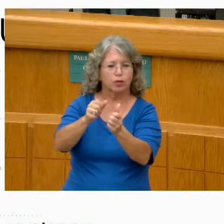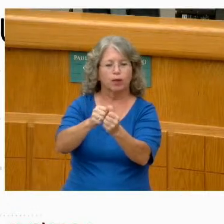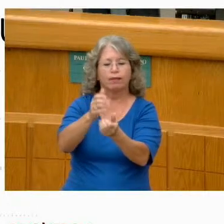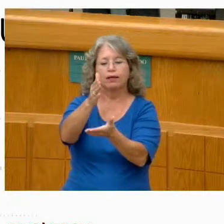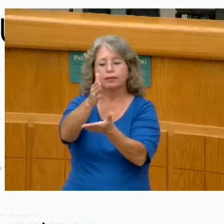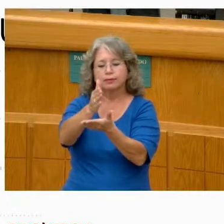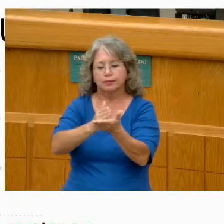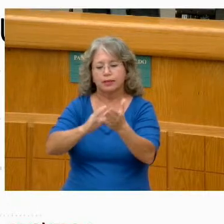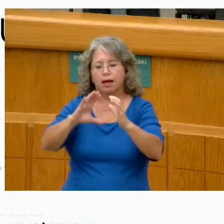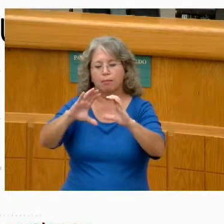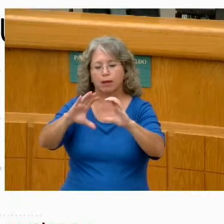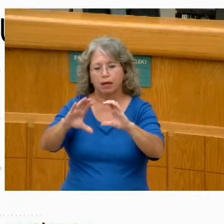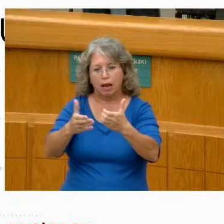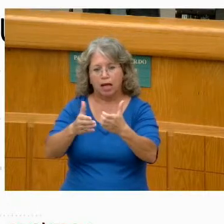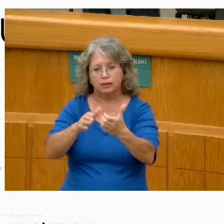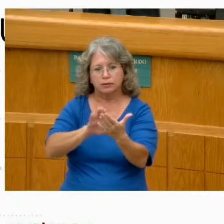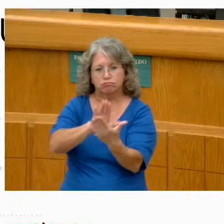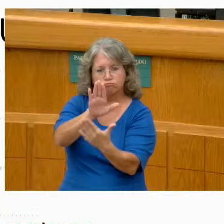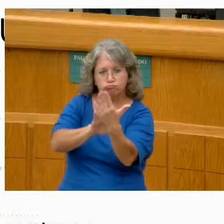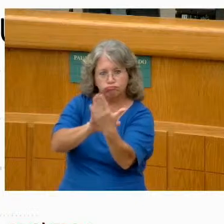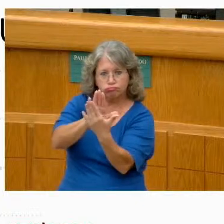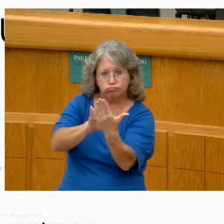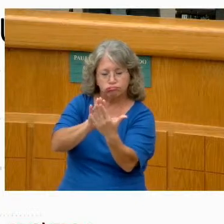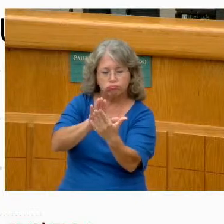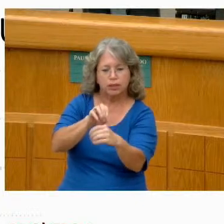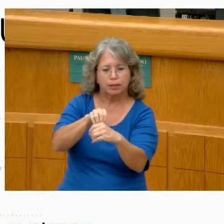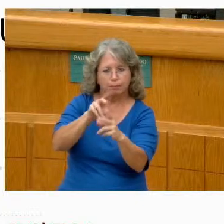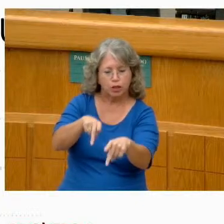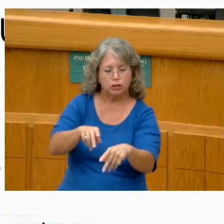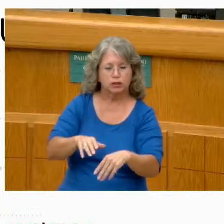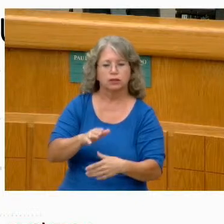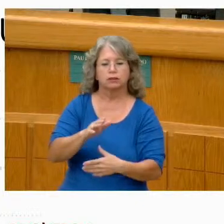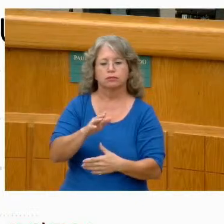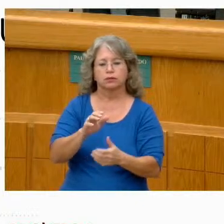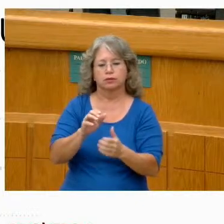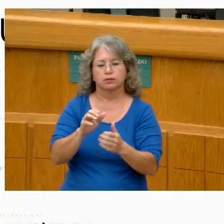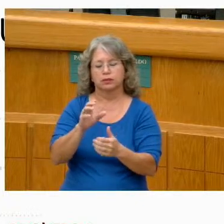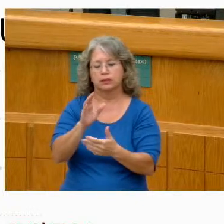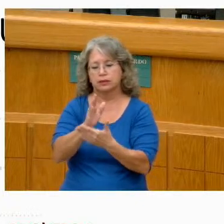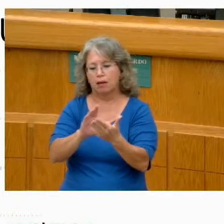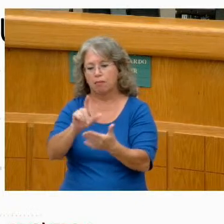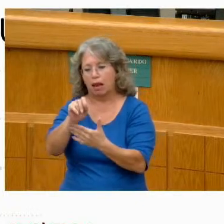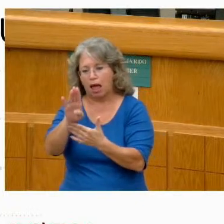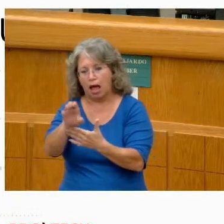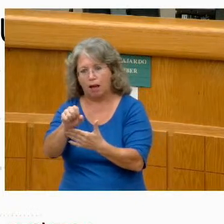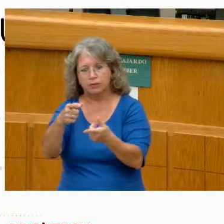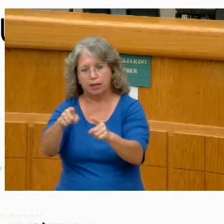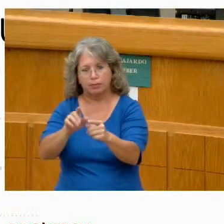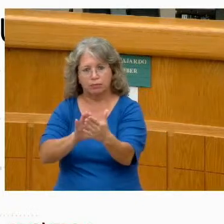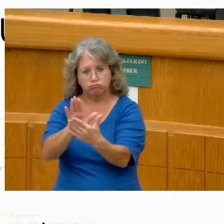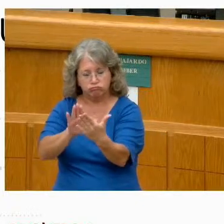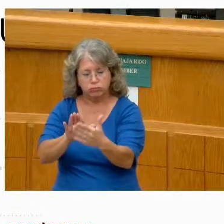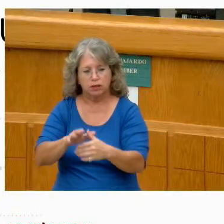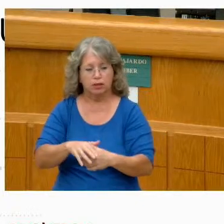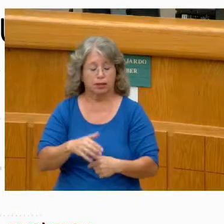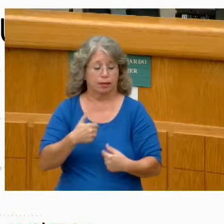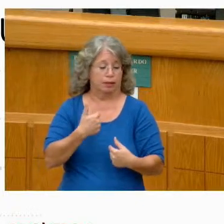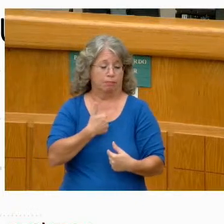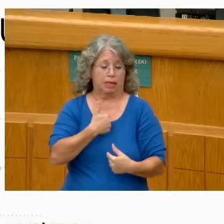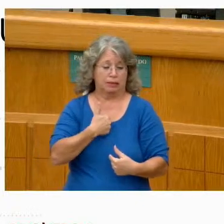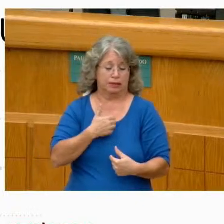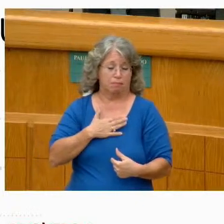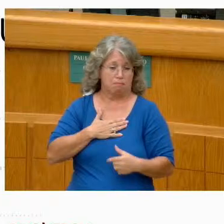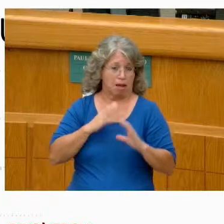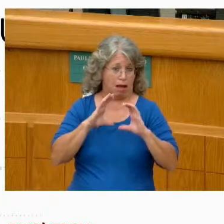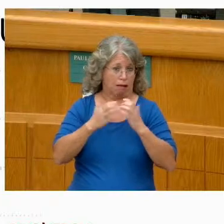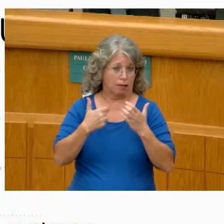face-to-face lectures and labs occurring, although I, for one, am teaching my